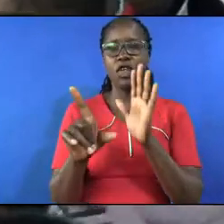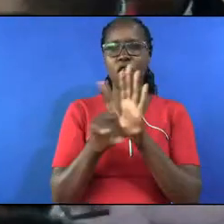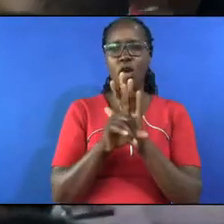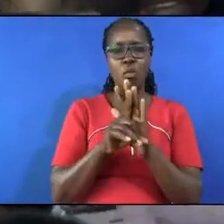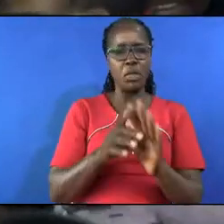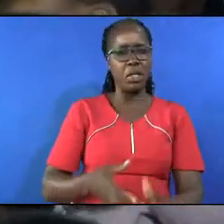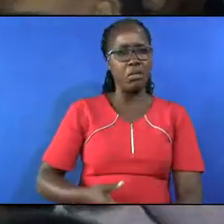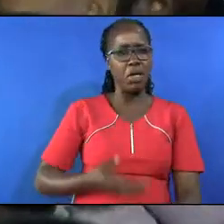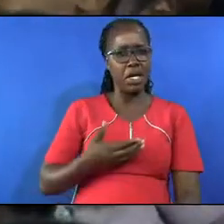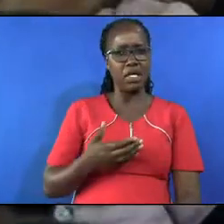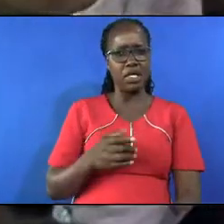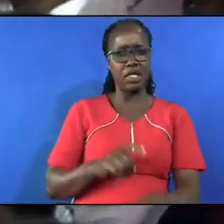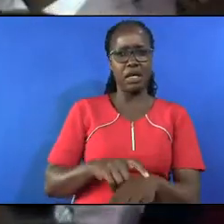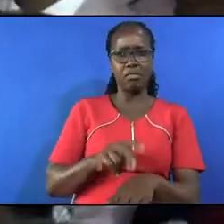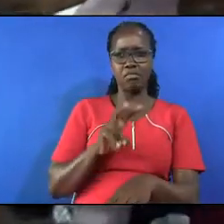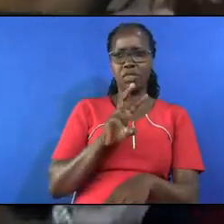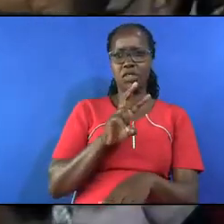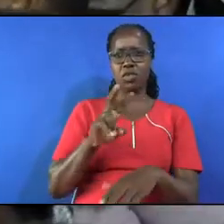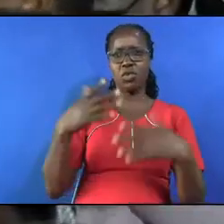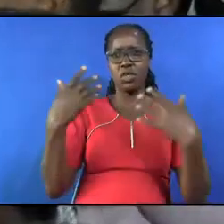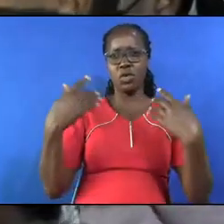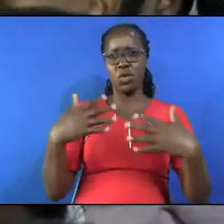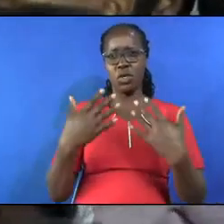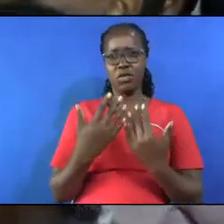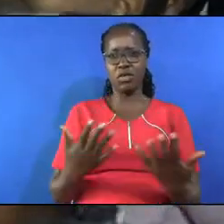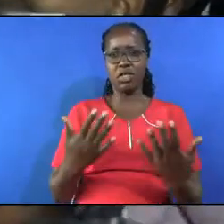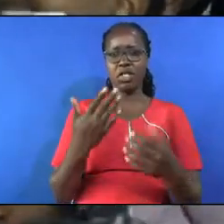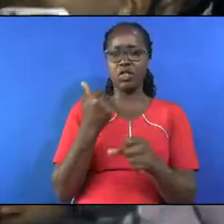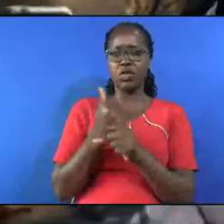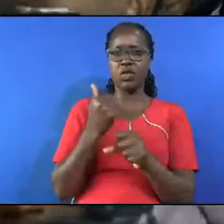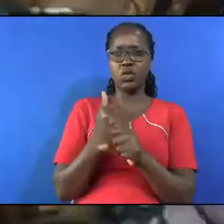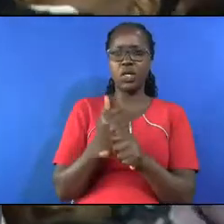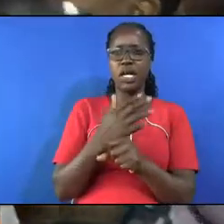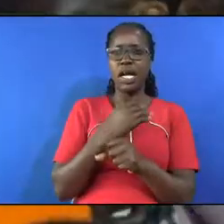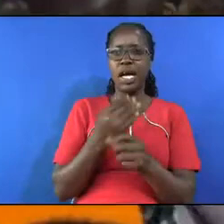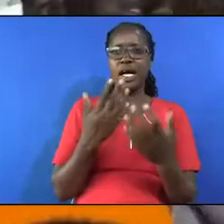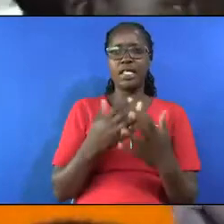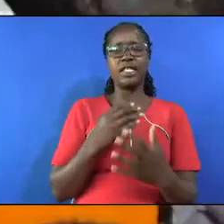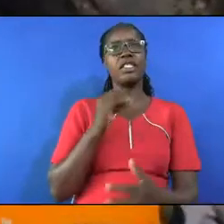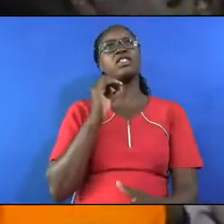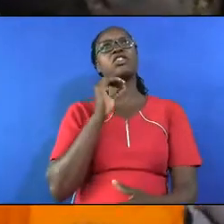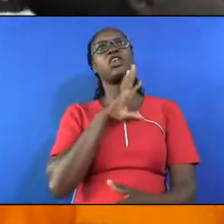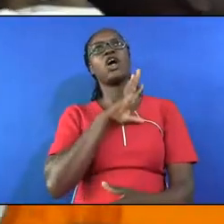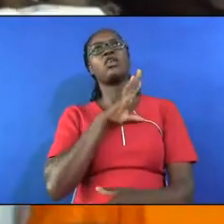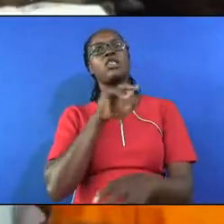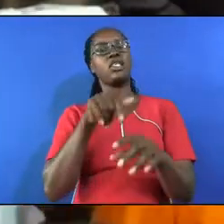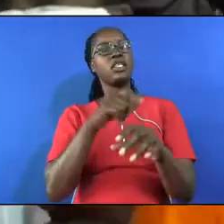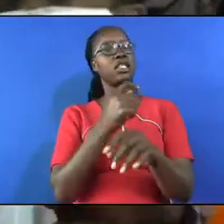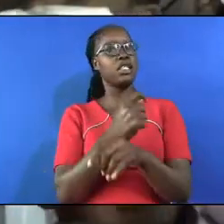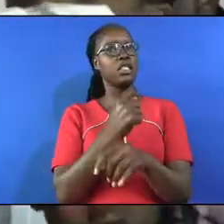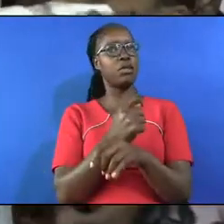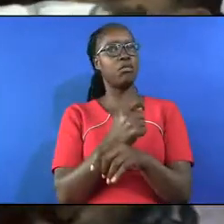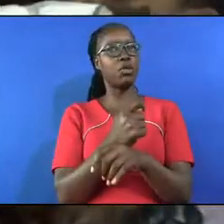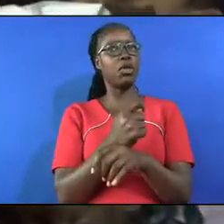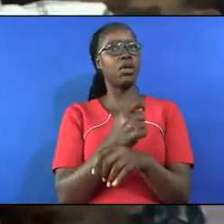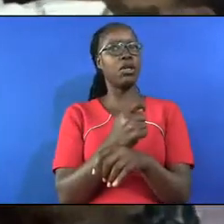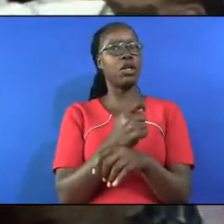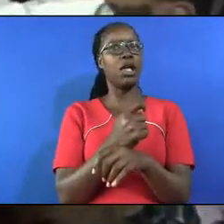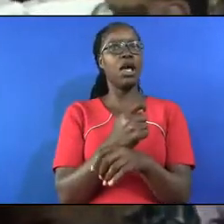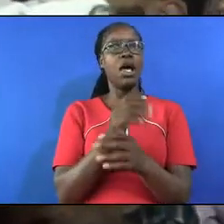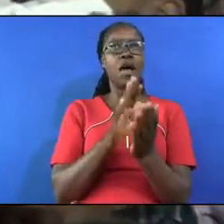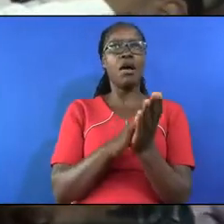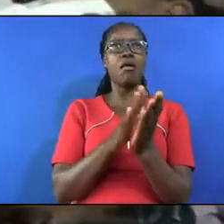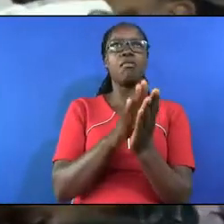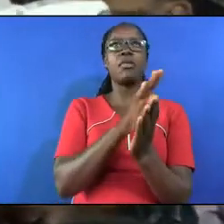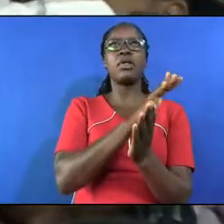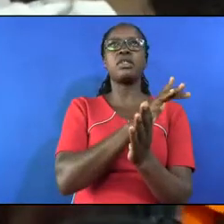the wonderful things he was doing. Mm-hmm. And the children shouting in the temple, mm-hmm. Praise